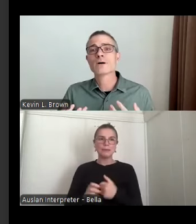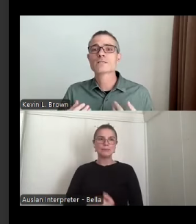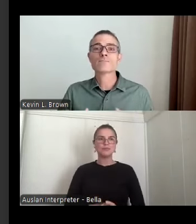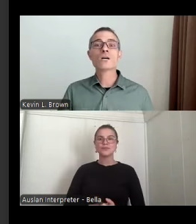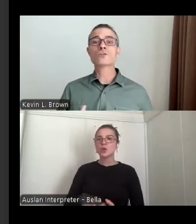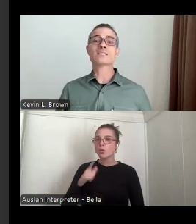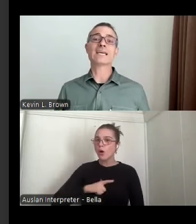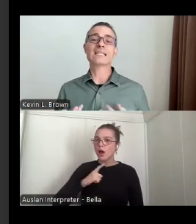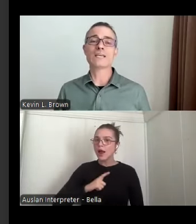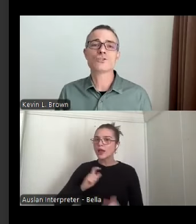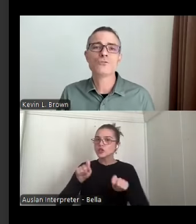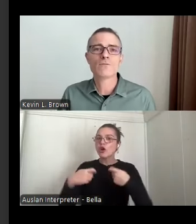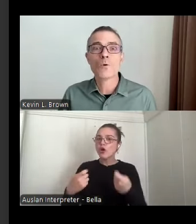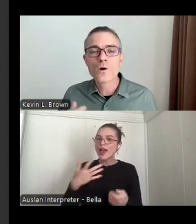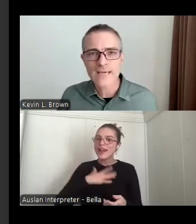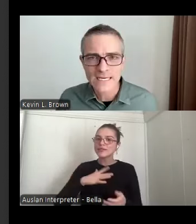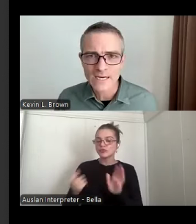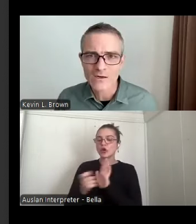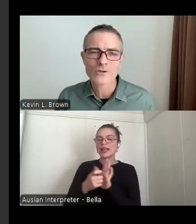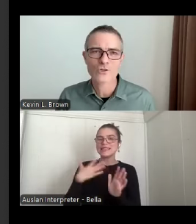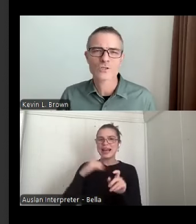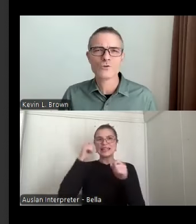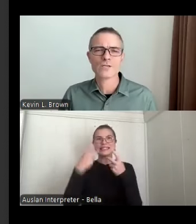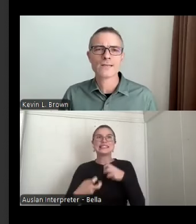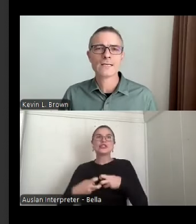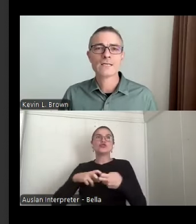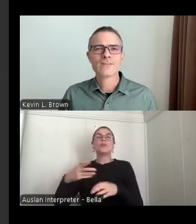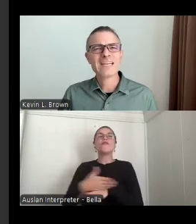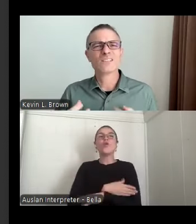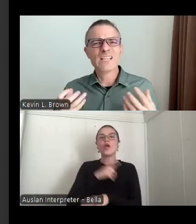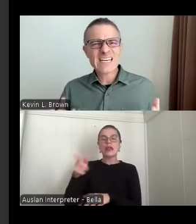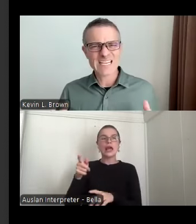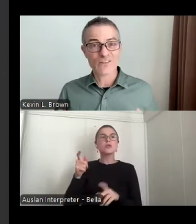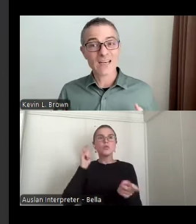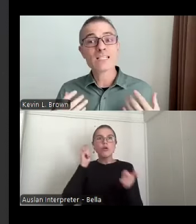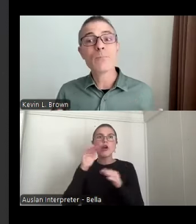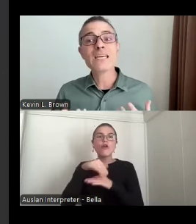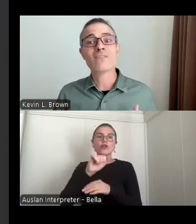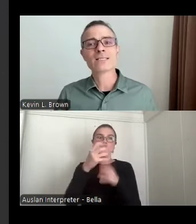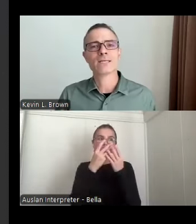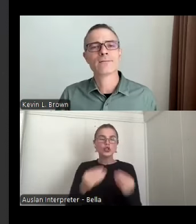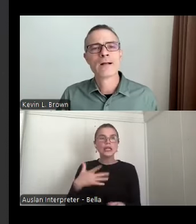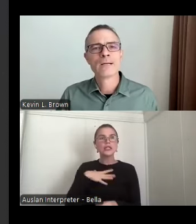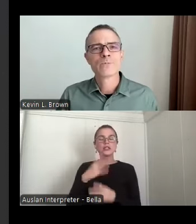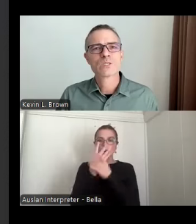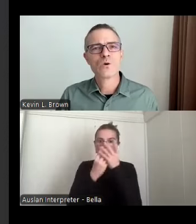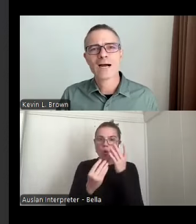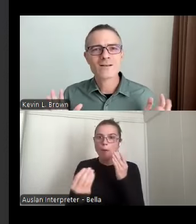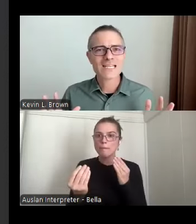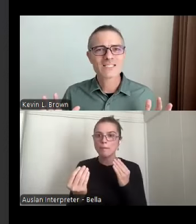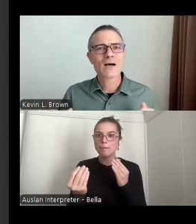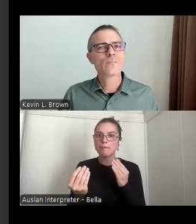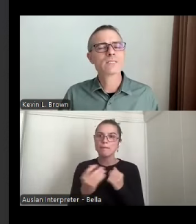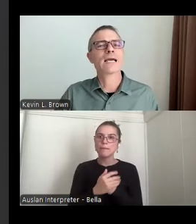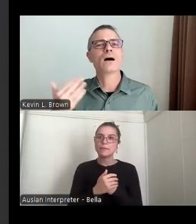donors must understand the issue before they can care about your solution. They need to lean in, they need to be invested. So I didn't